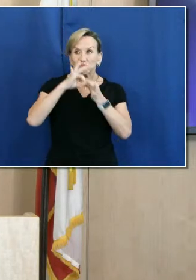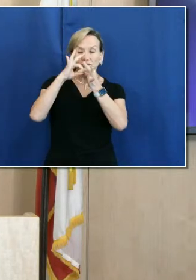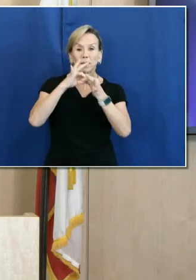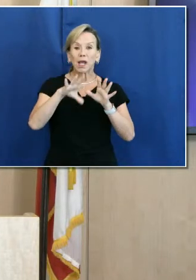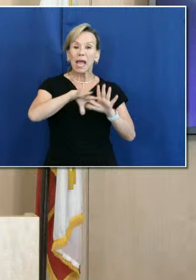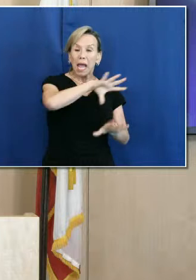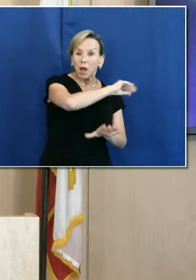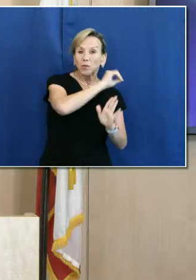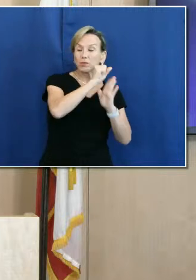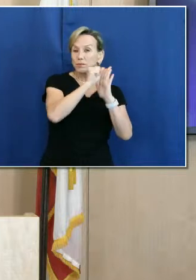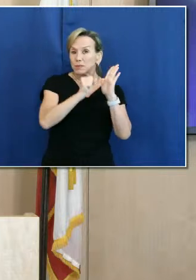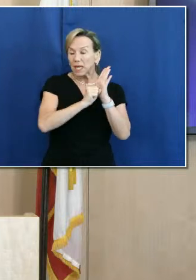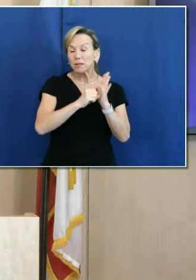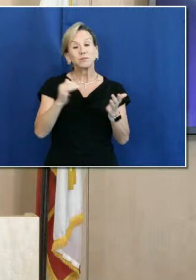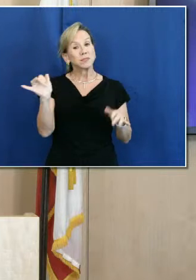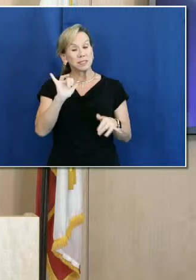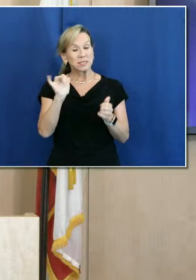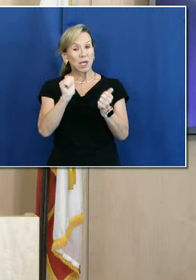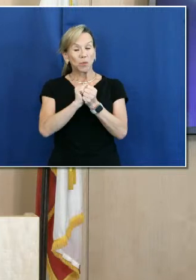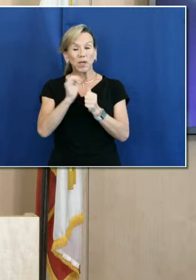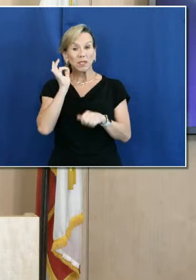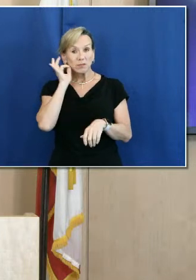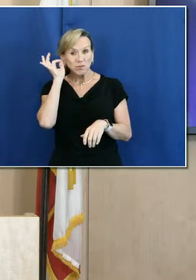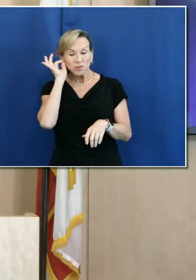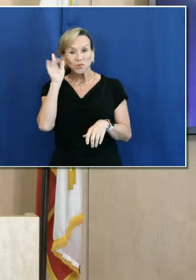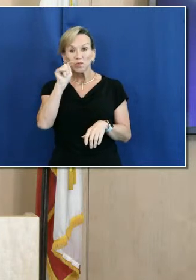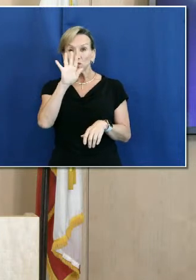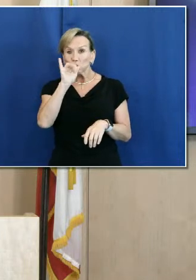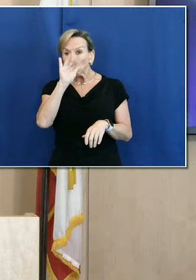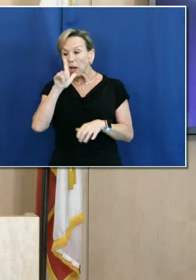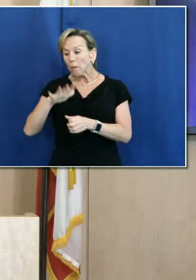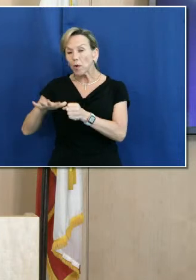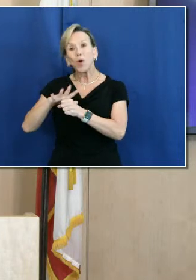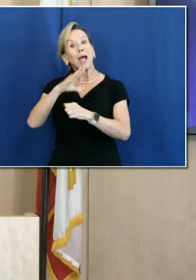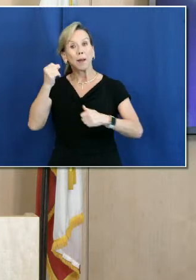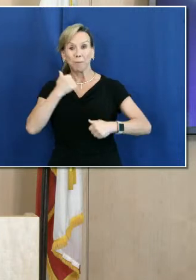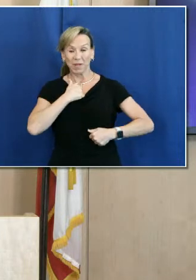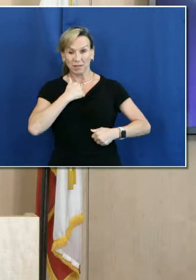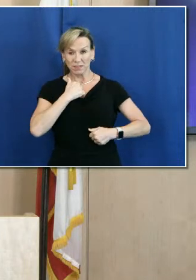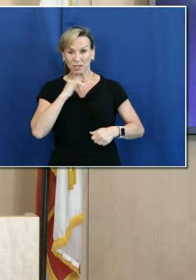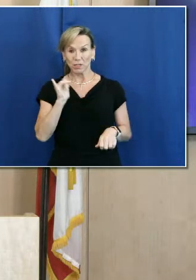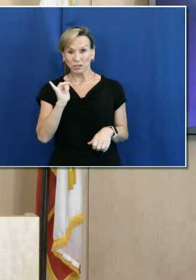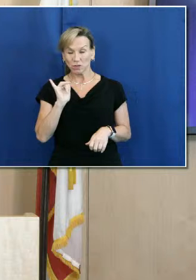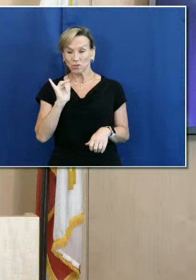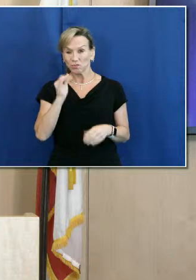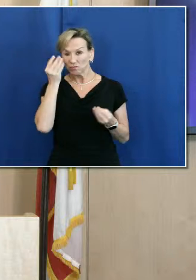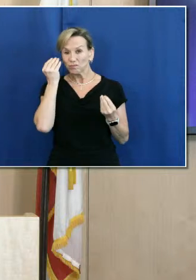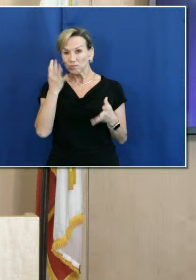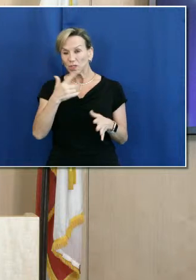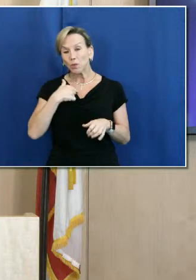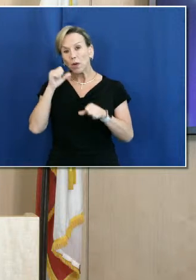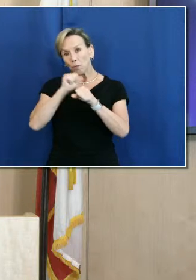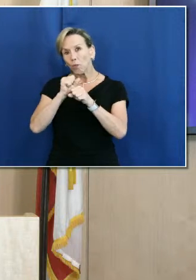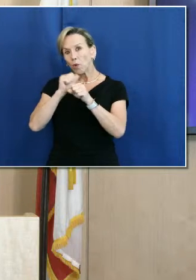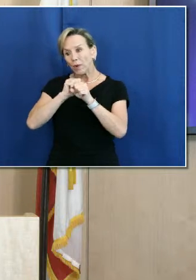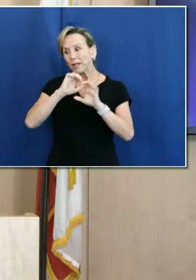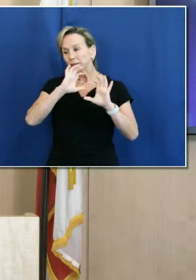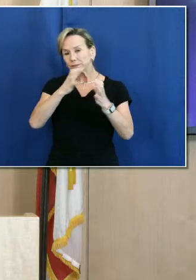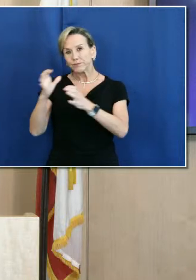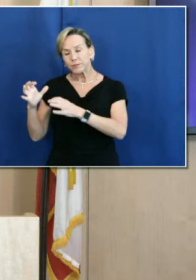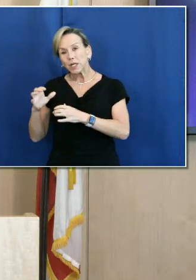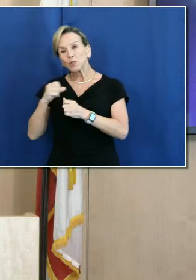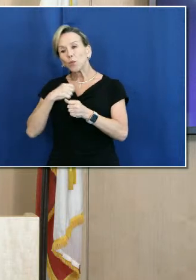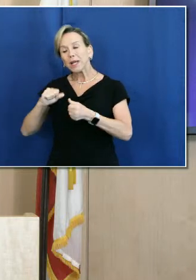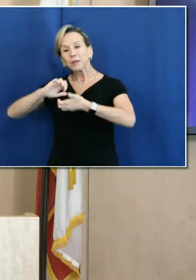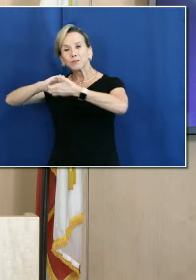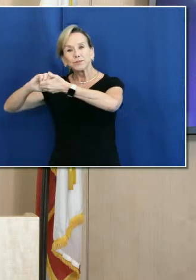also work with tribal public health authorities and also military jurisdiction health authorities to do joint investigations.